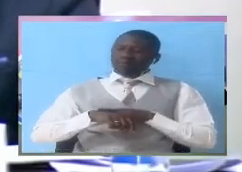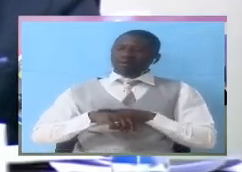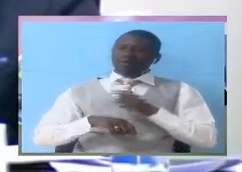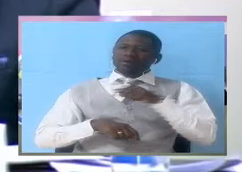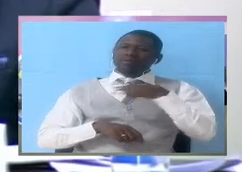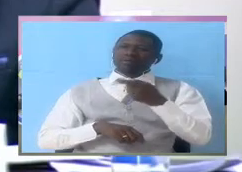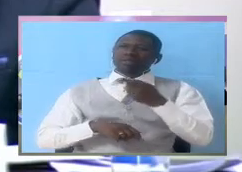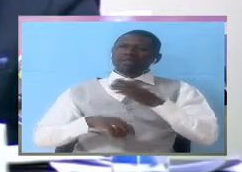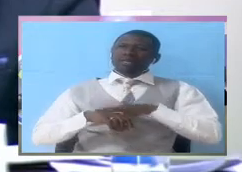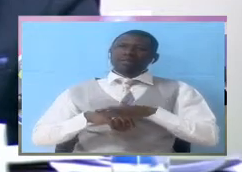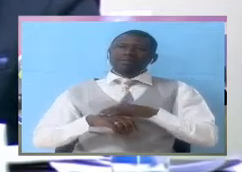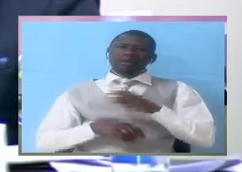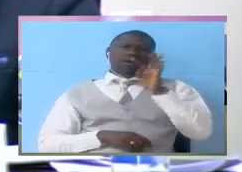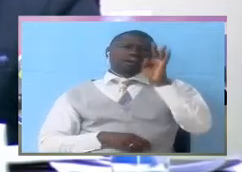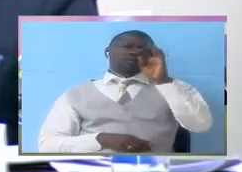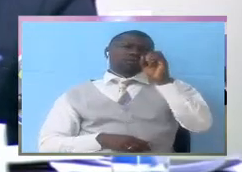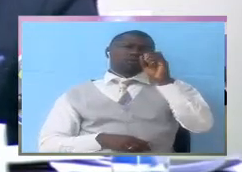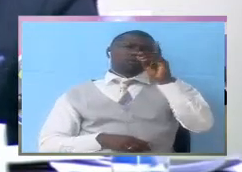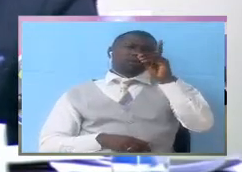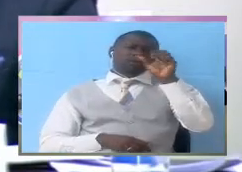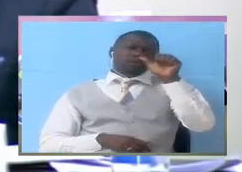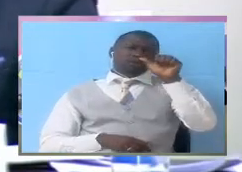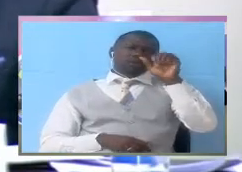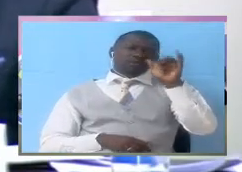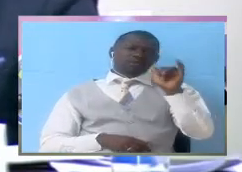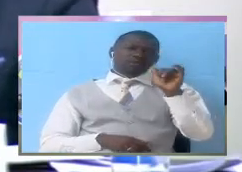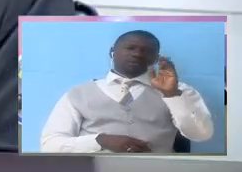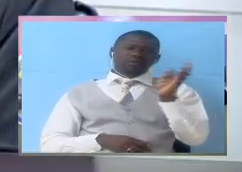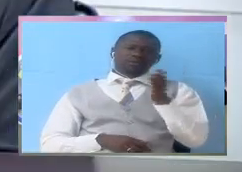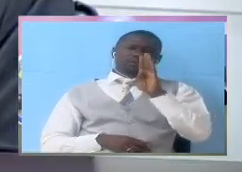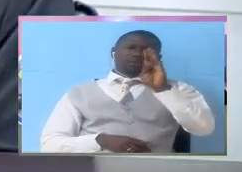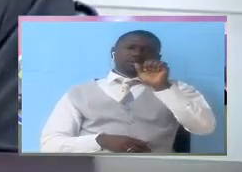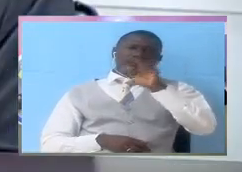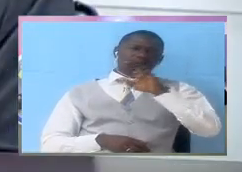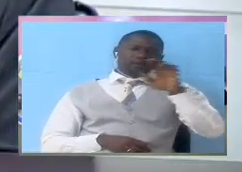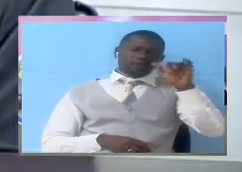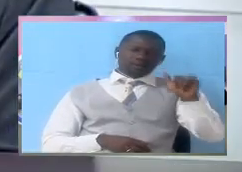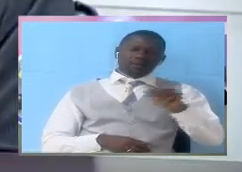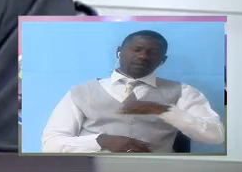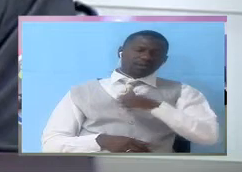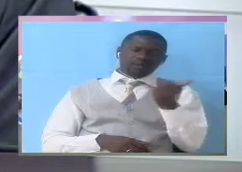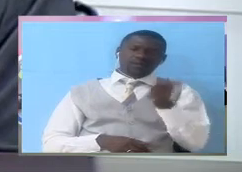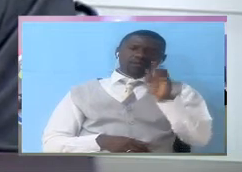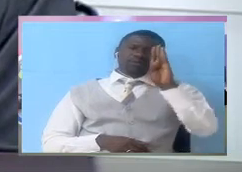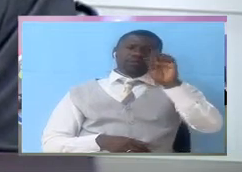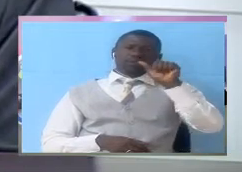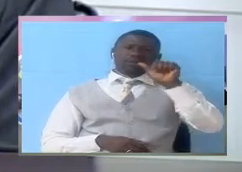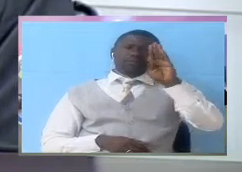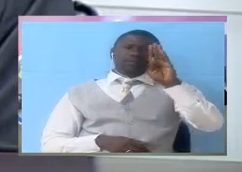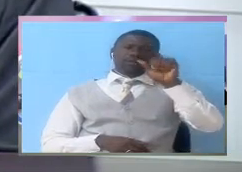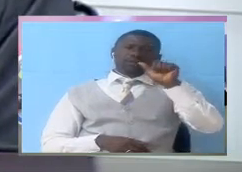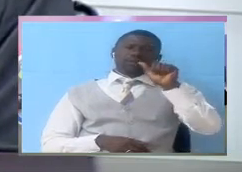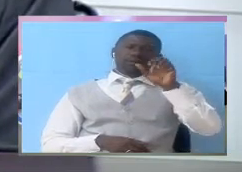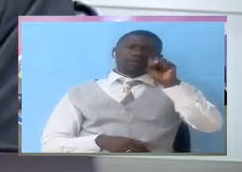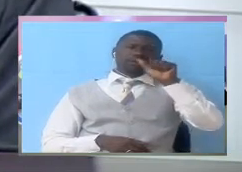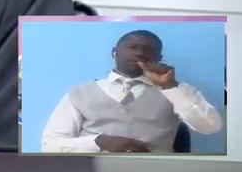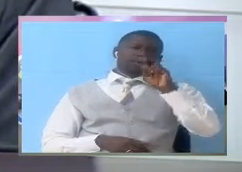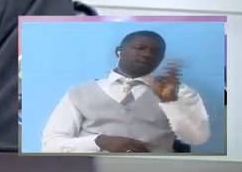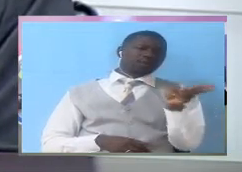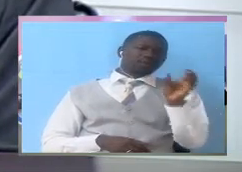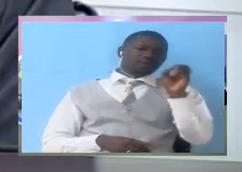for the Bari and Baba Saho were brought into the panel? Ndax loolu mooy jamono ji nga xamee ne Fode Bari ak Baba Cham indi nañ leen ci panel